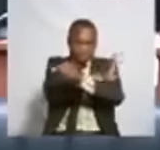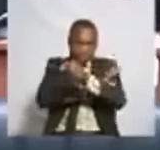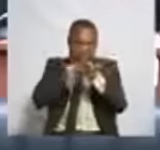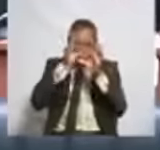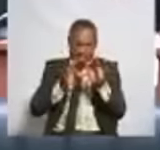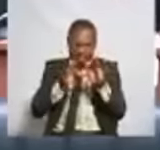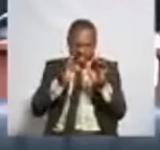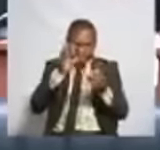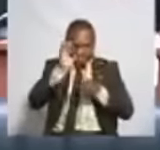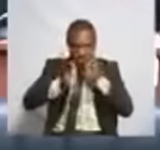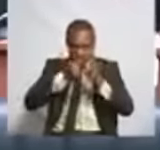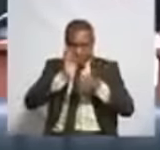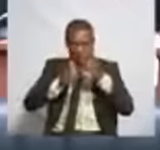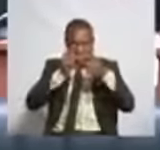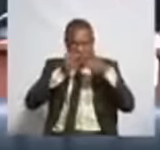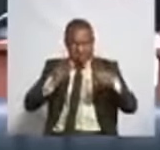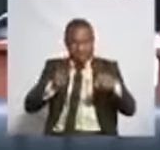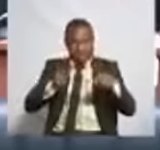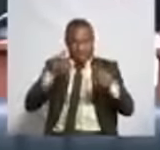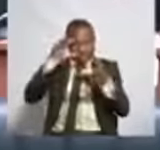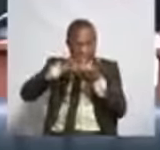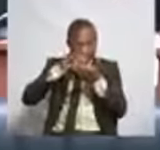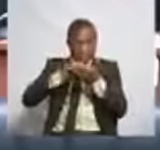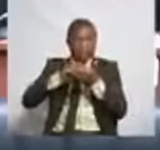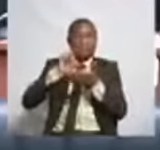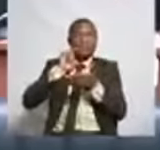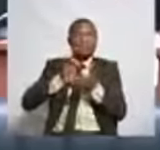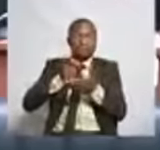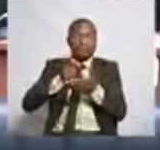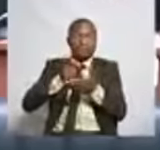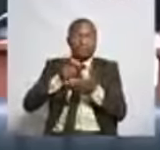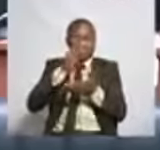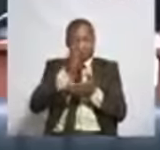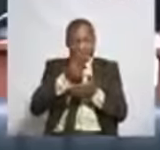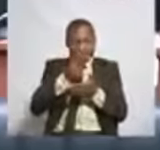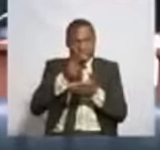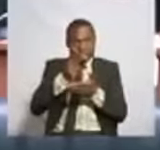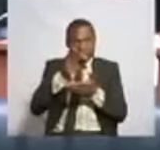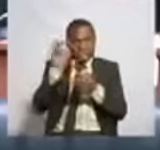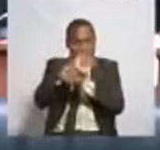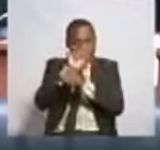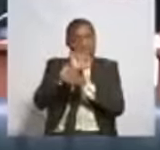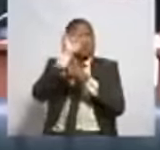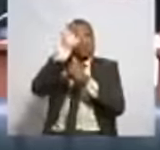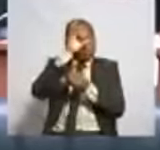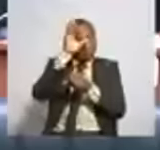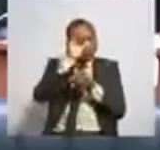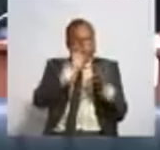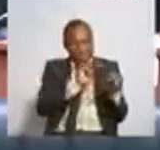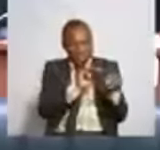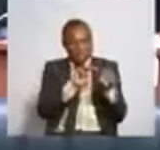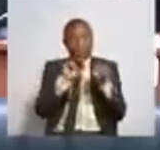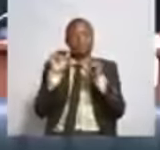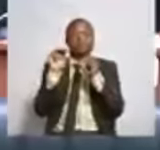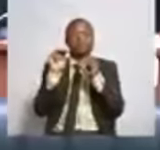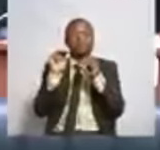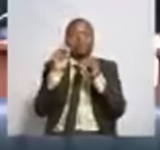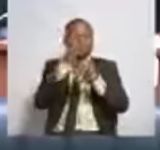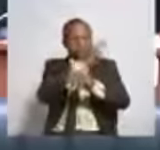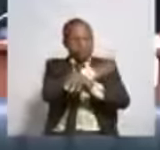emergency happens and the matter requires to be referred, they will look for an ambulance. and they'll take them to a referral